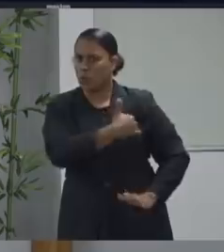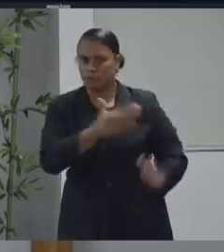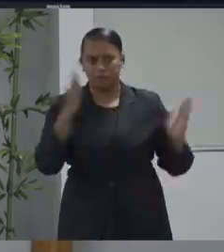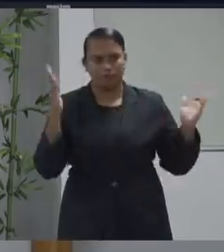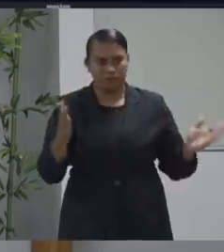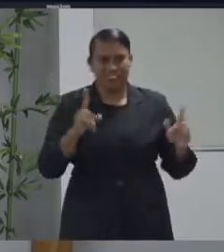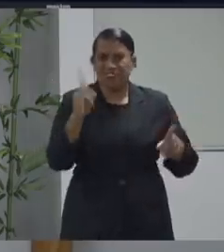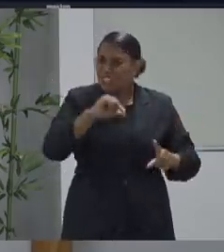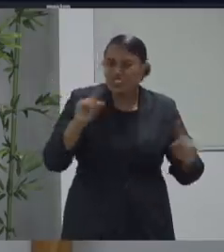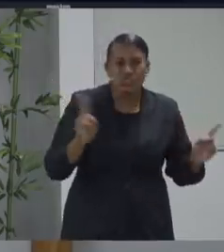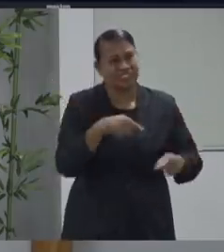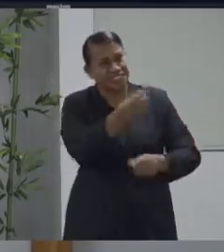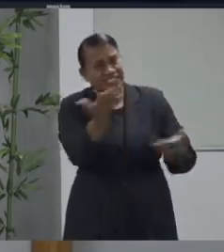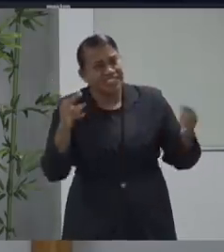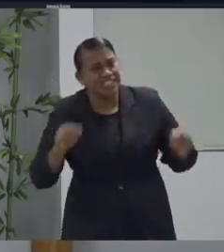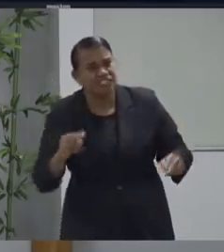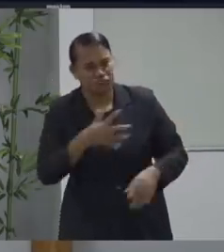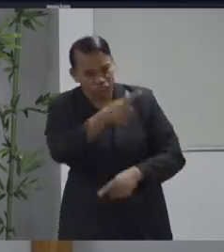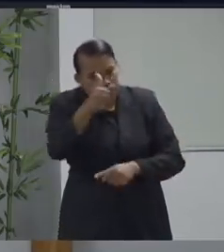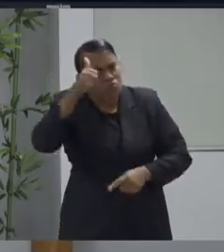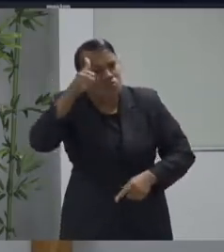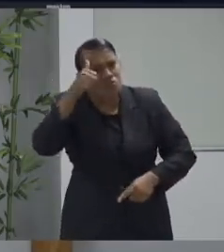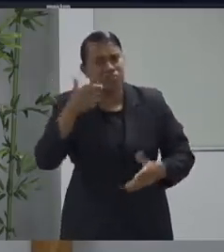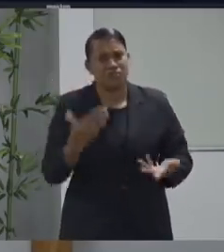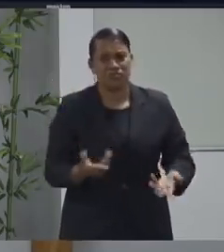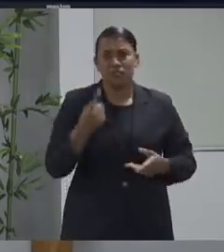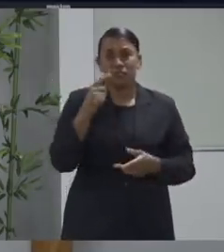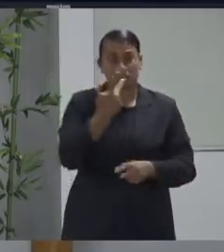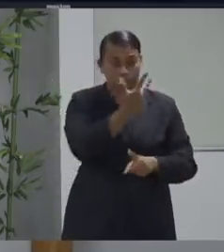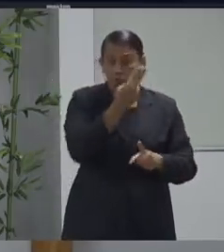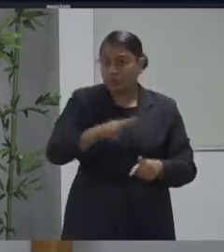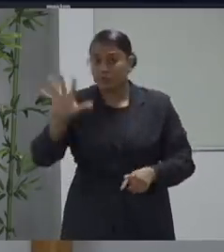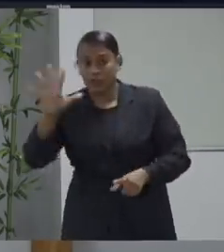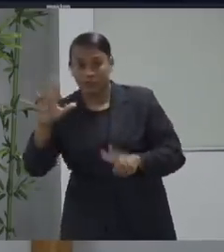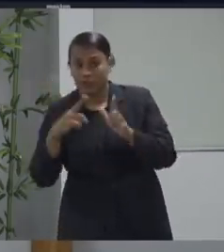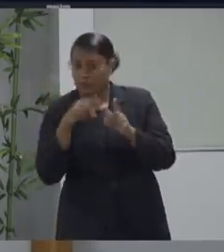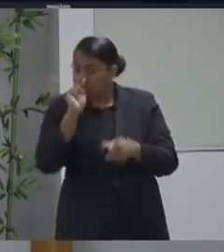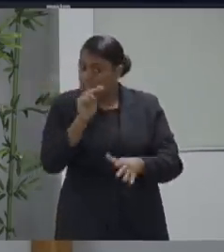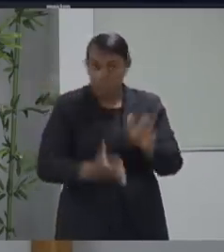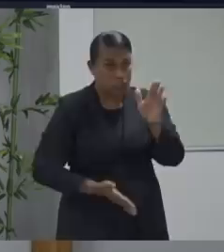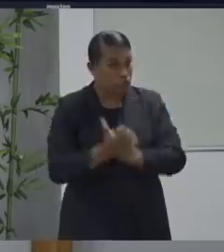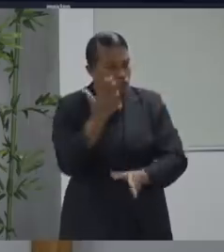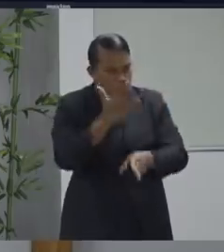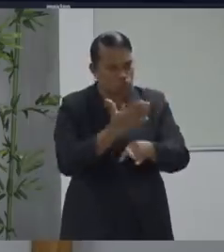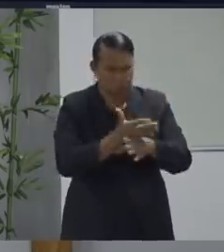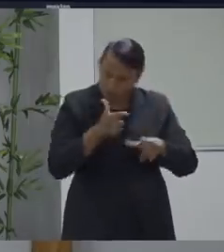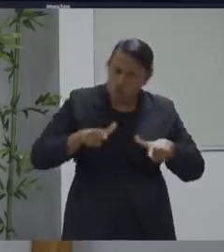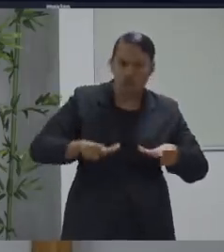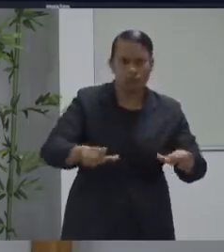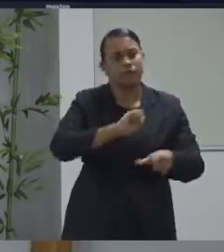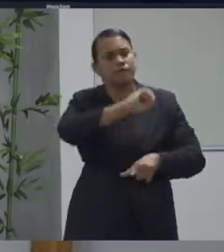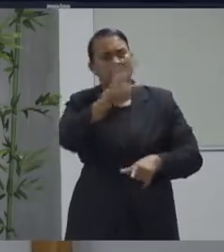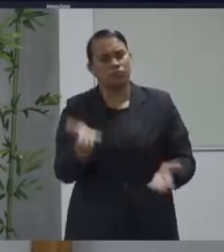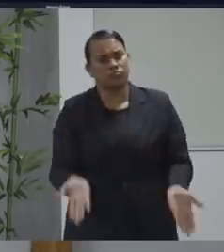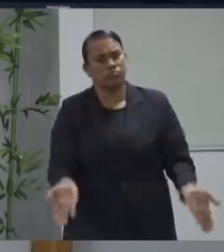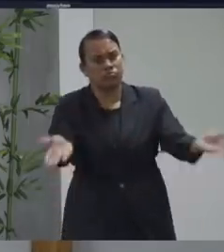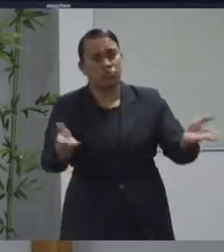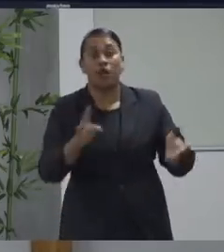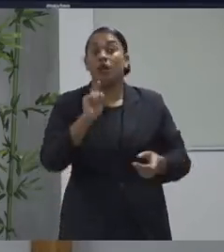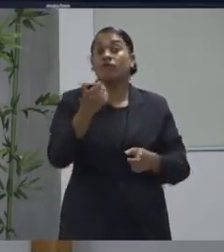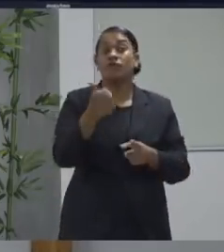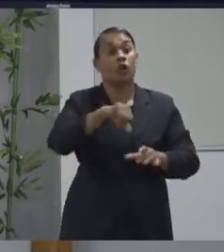to do to remember that fact. If you need to go to work, you can travel. If you have a medical